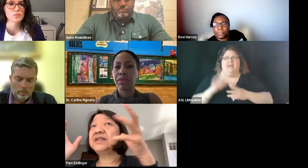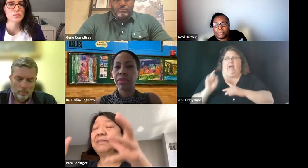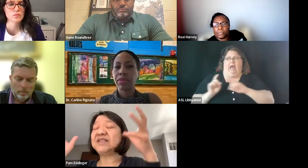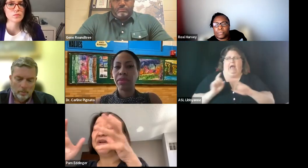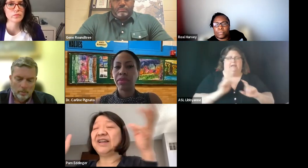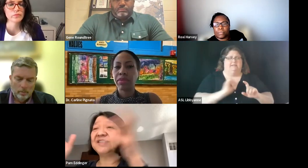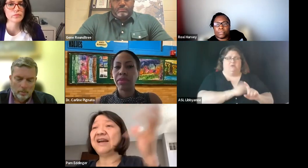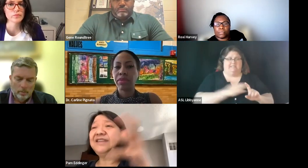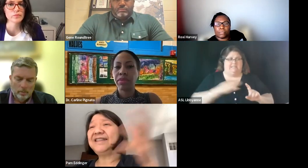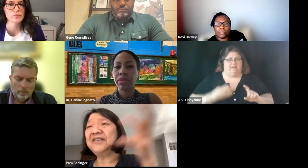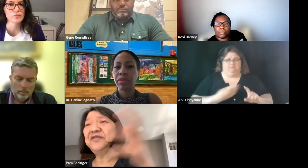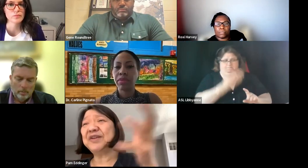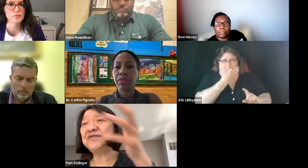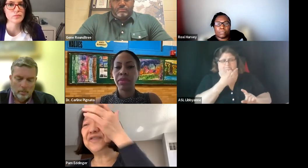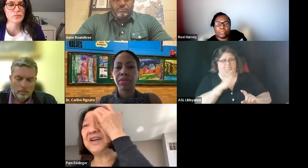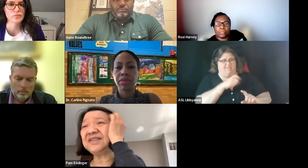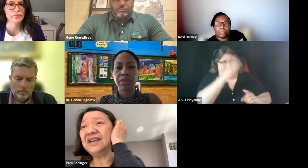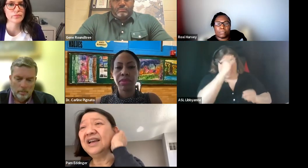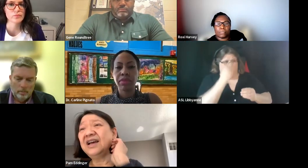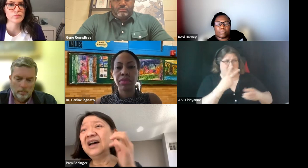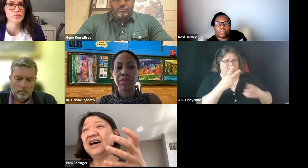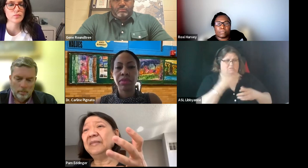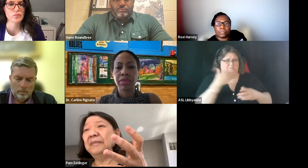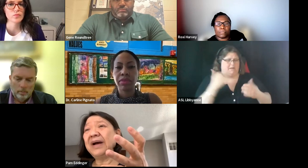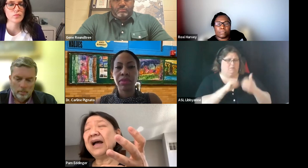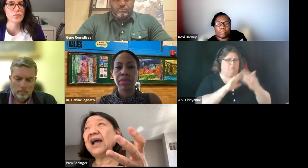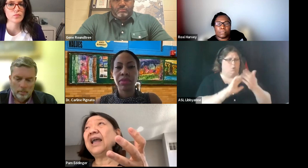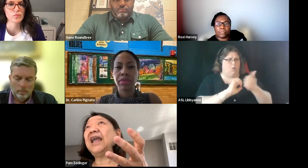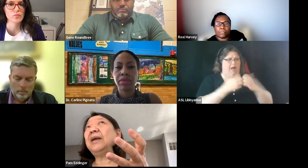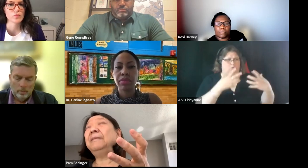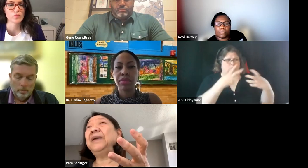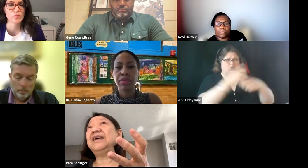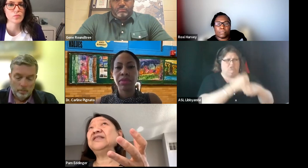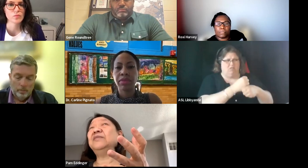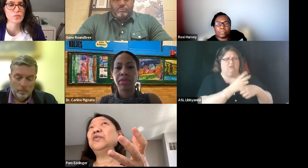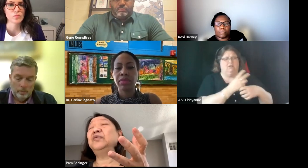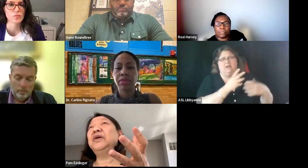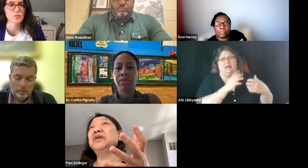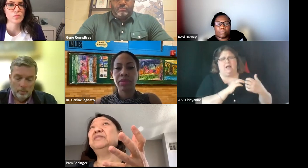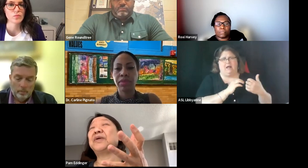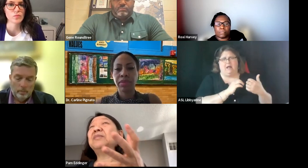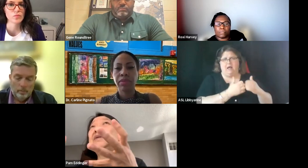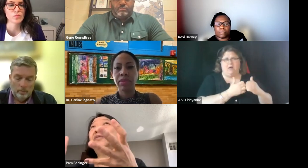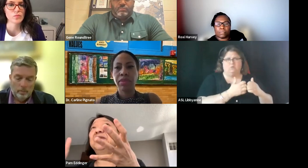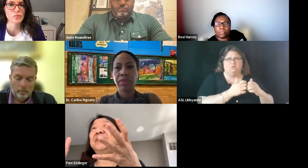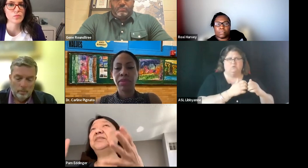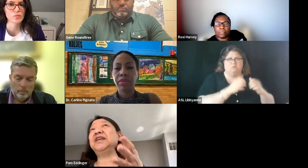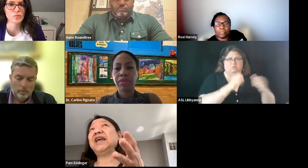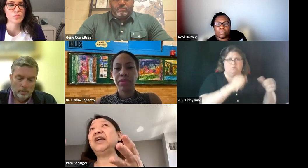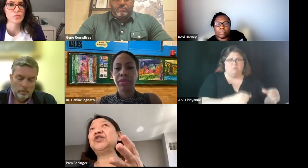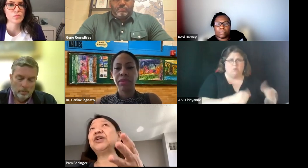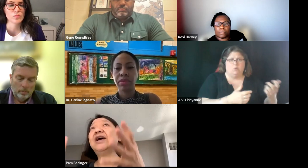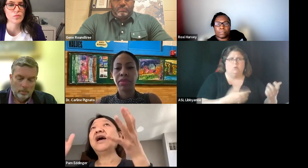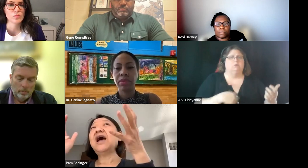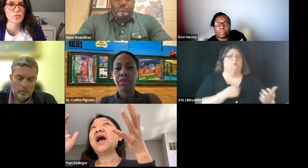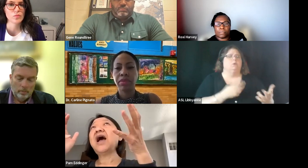about what is the best way to consolidate that information for us um because it would we would probably want to be able to